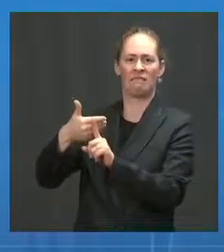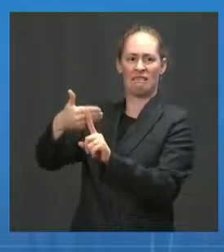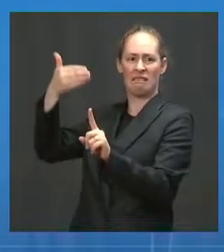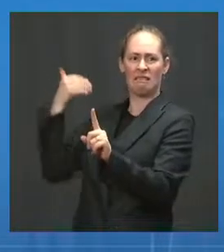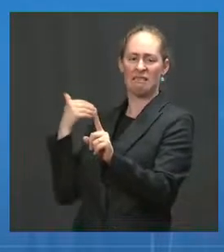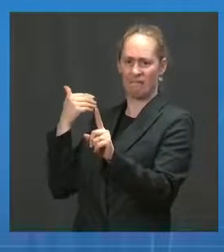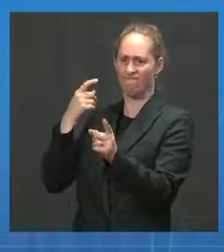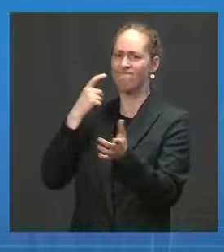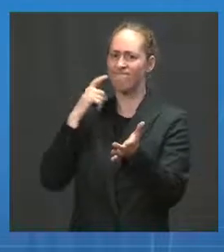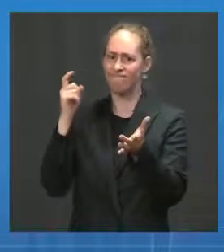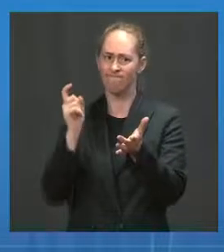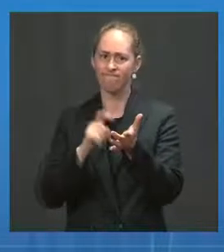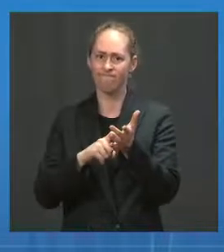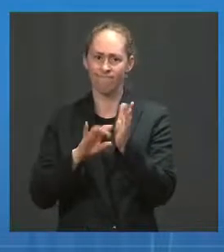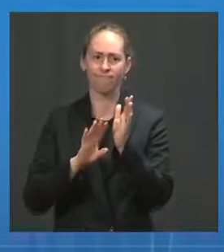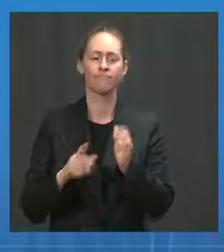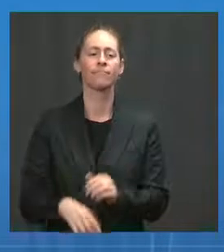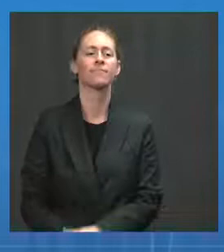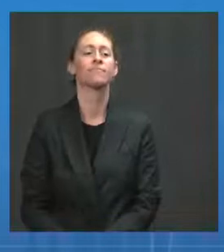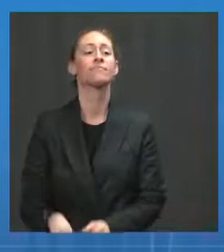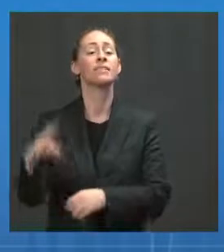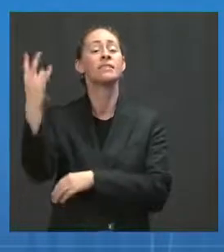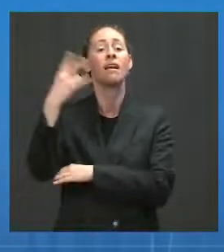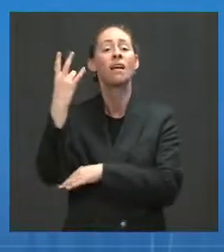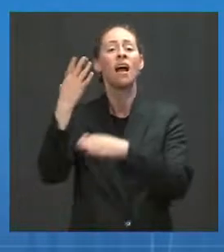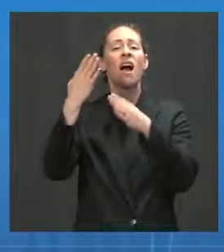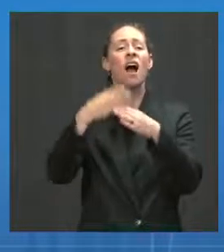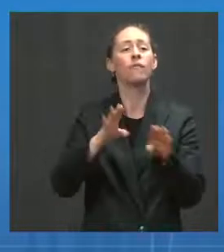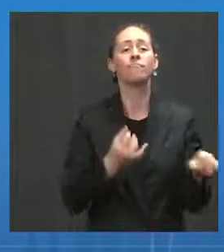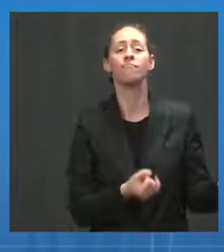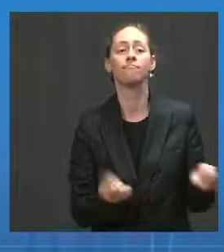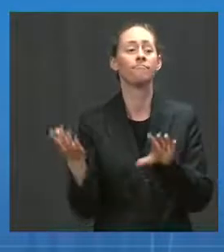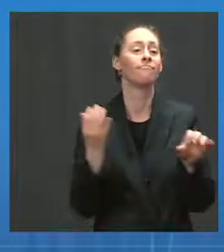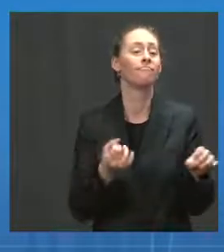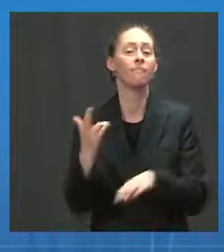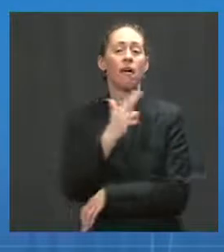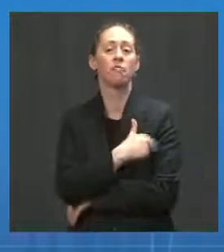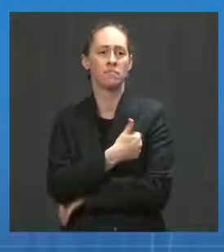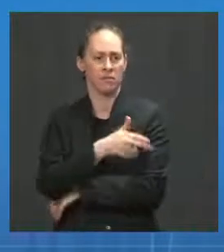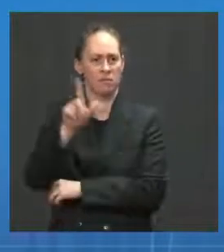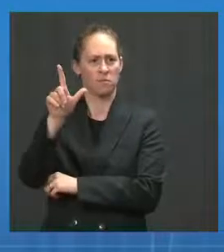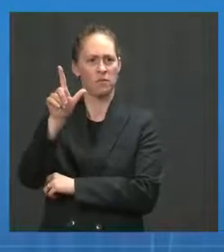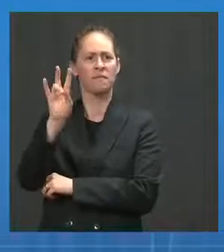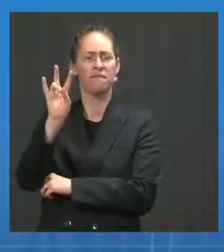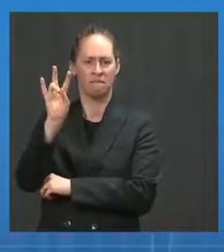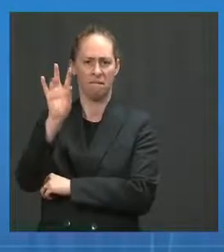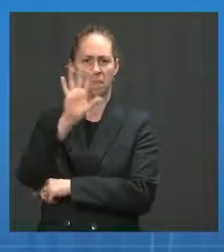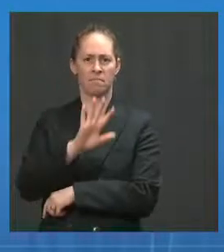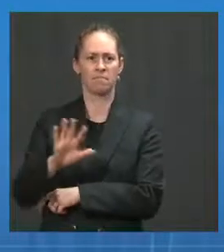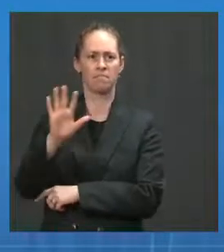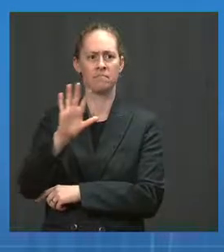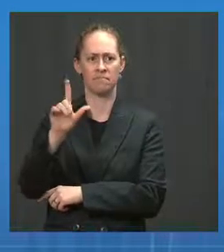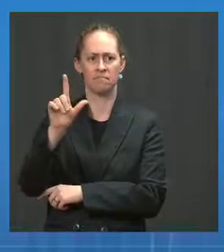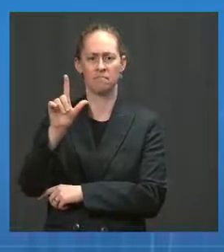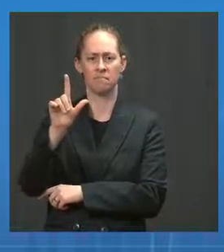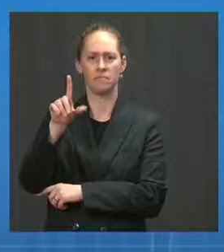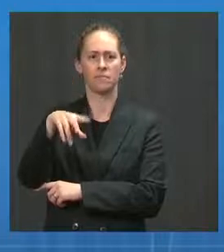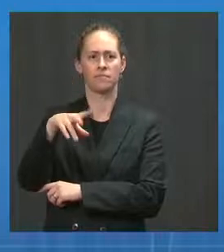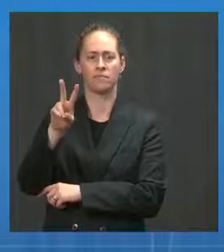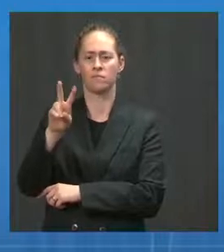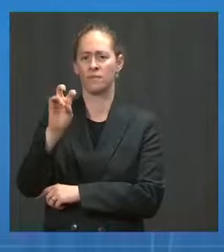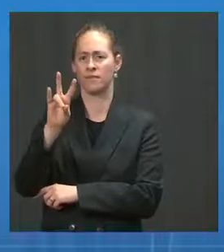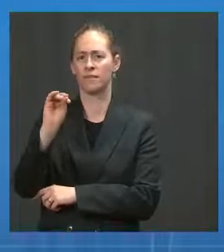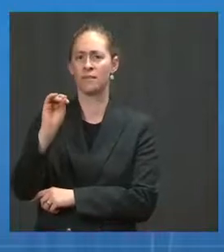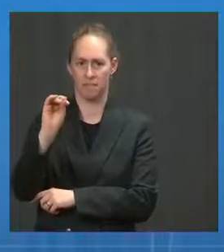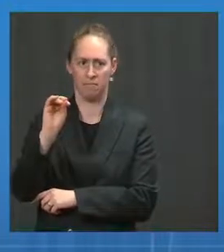7-day average of hospital admissions is about 2,790 per day, an increase of about 36% from the